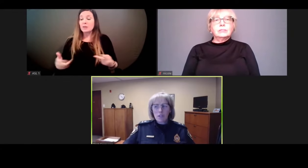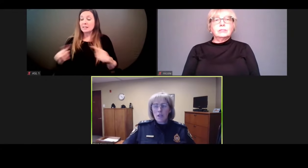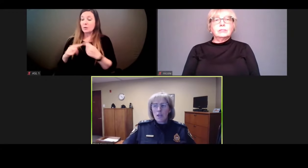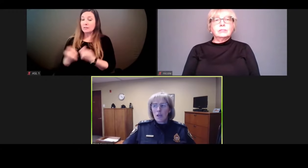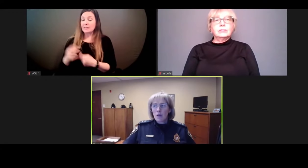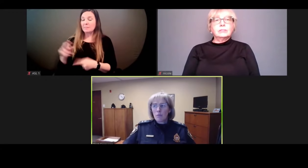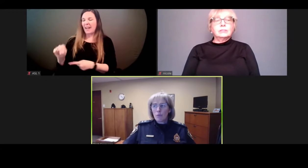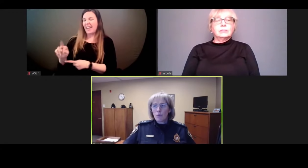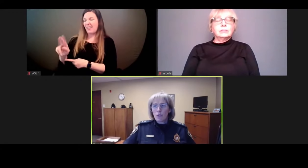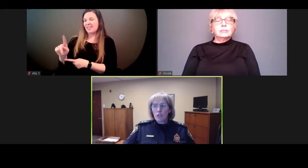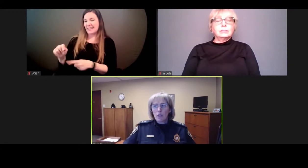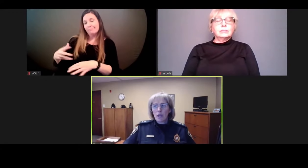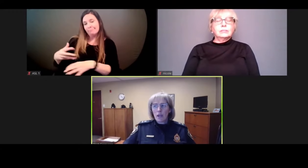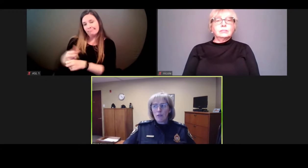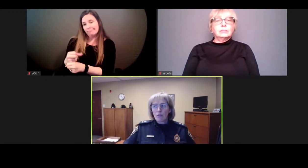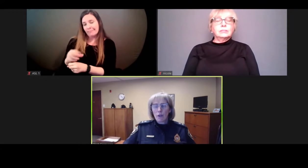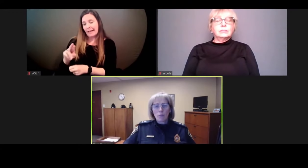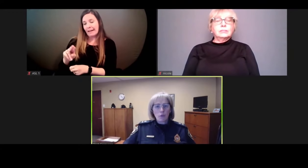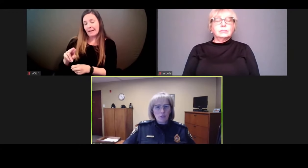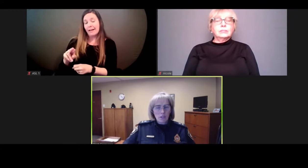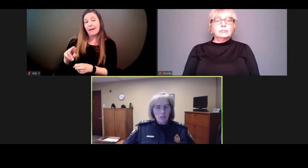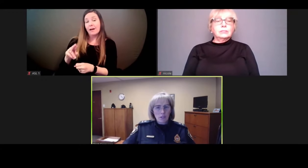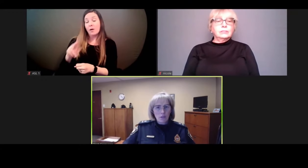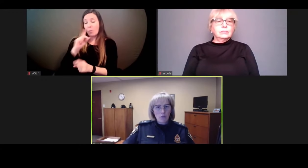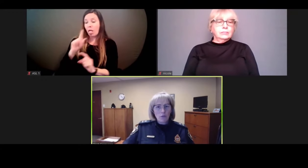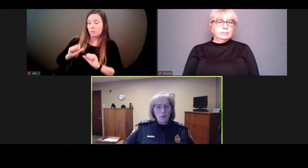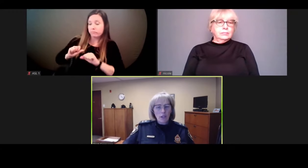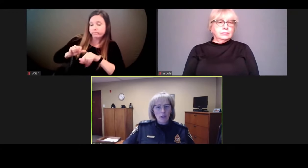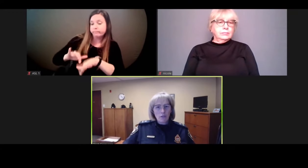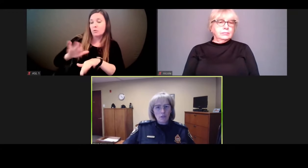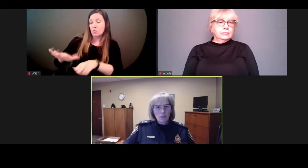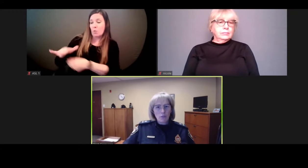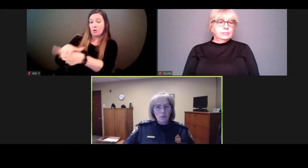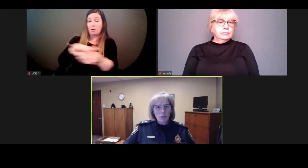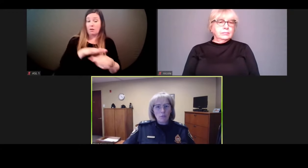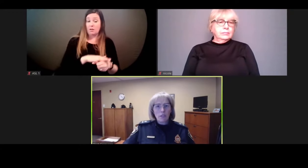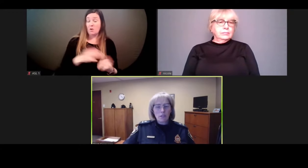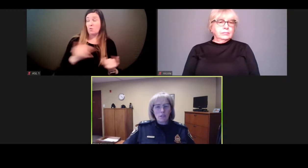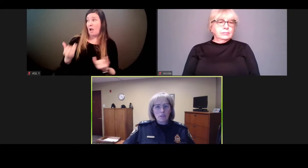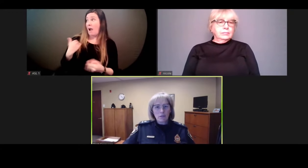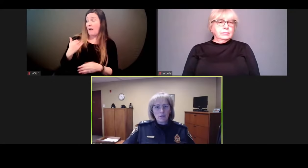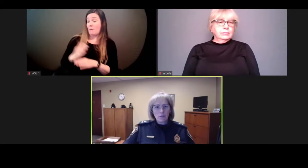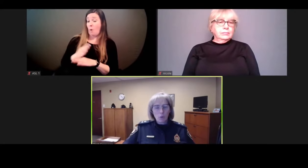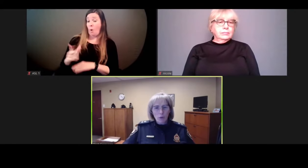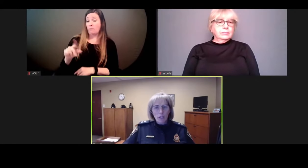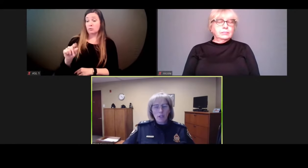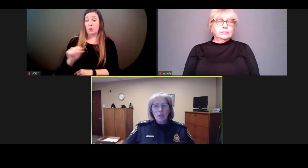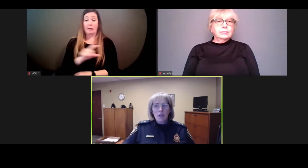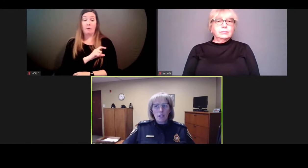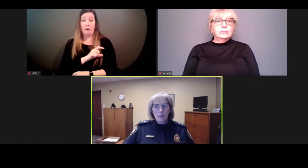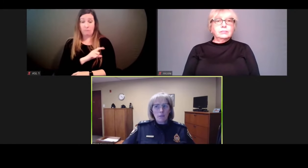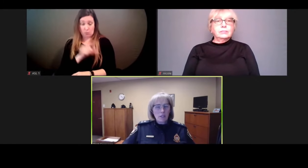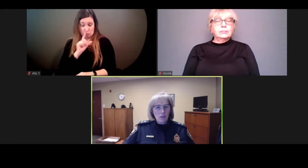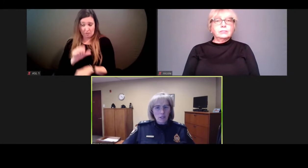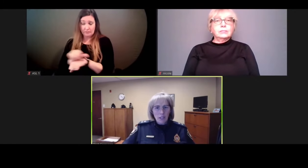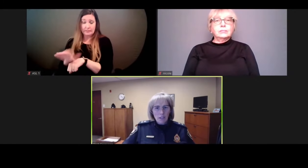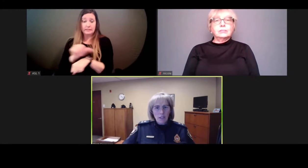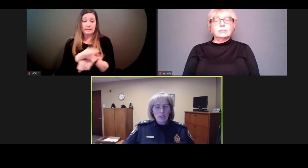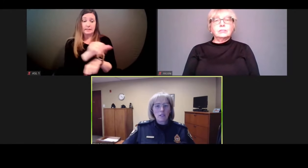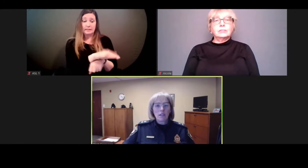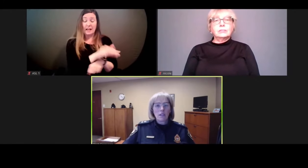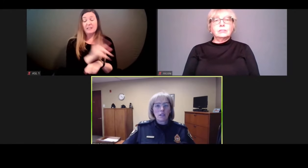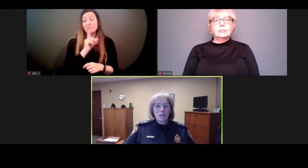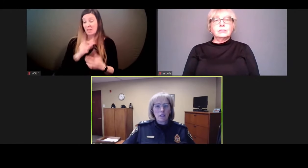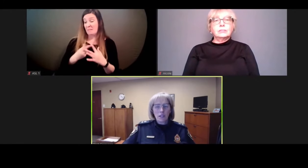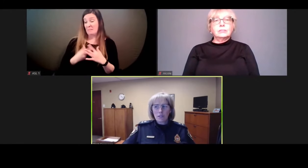neighborhoods. We have upwards over 20 officers that we will be deploying. They started last